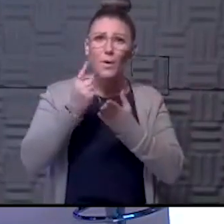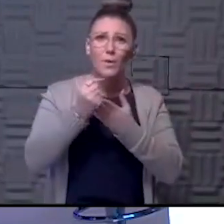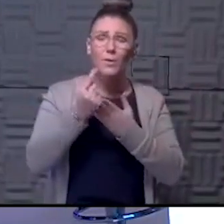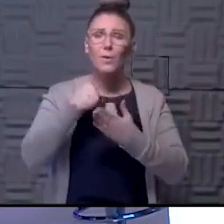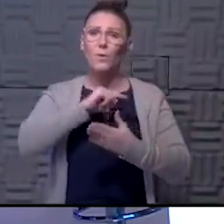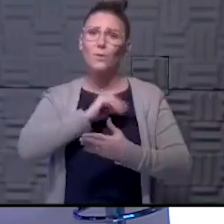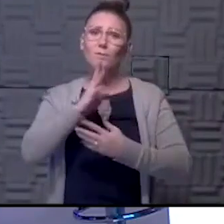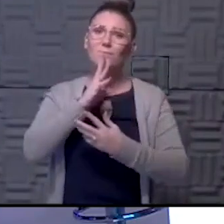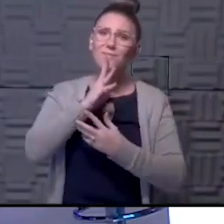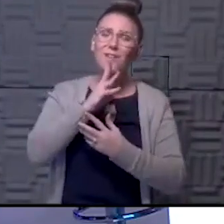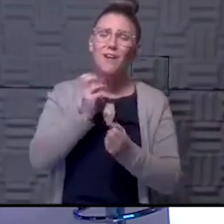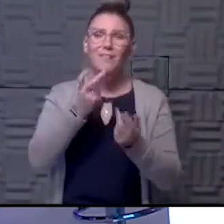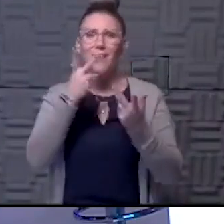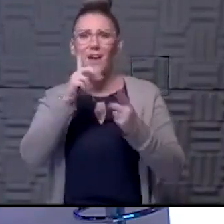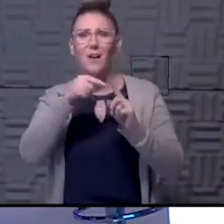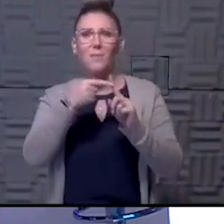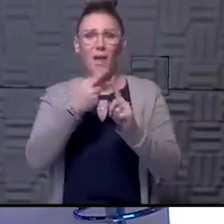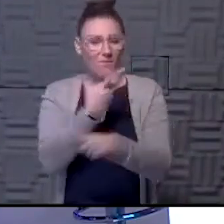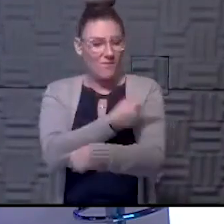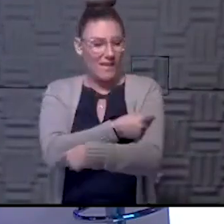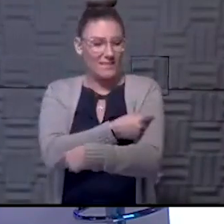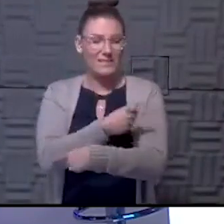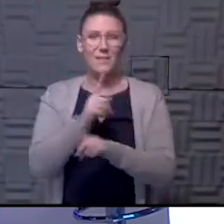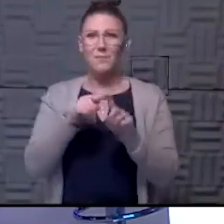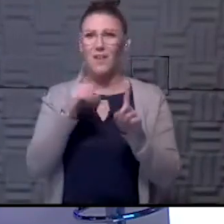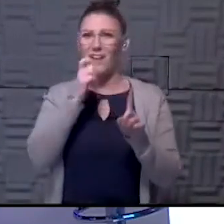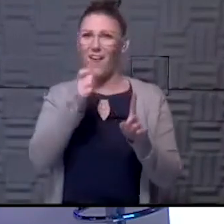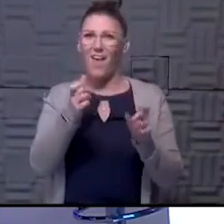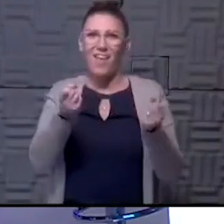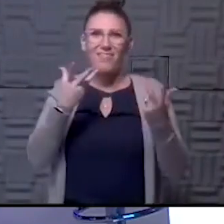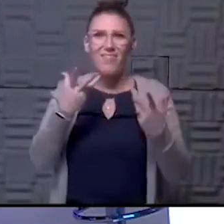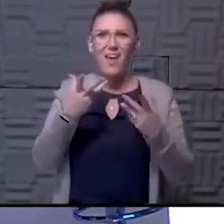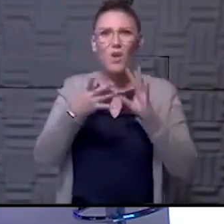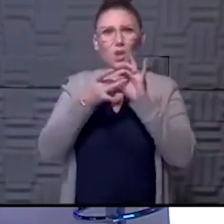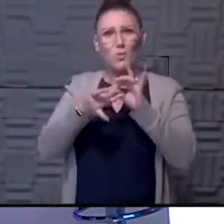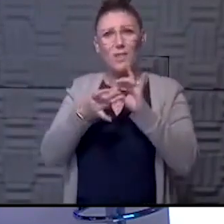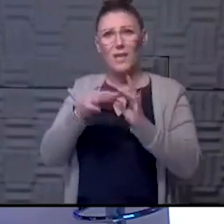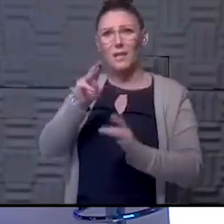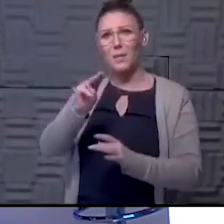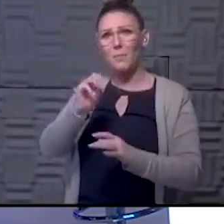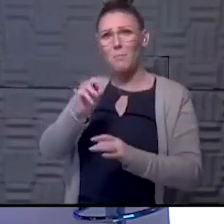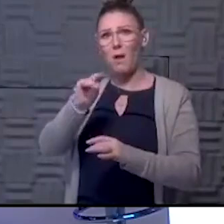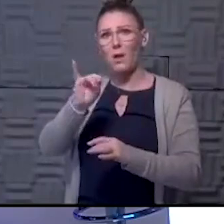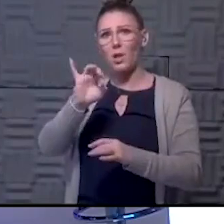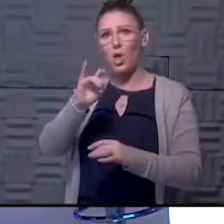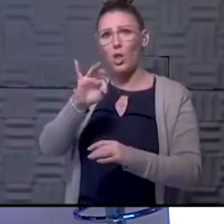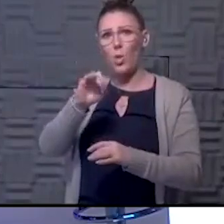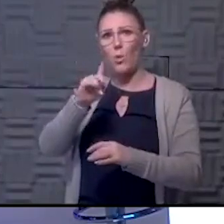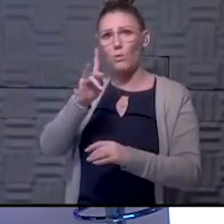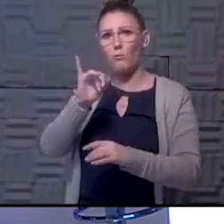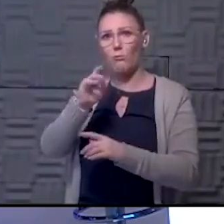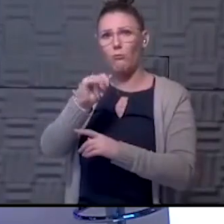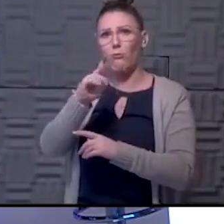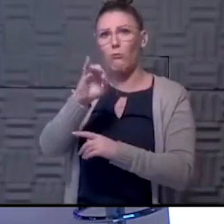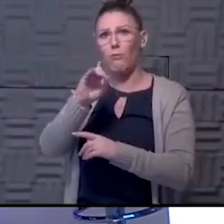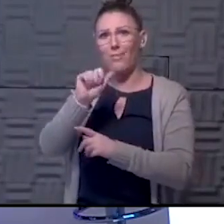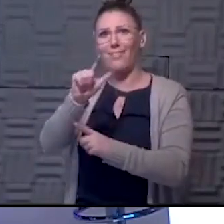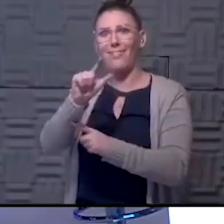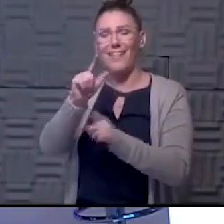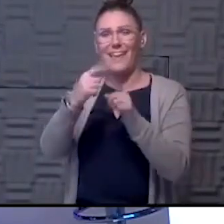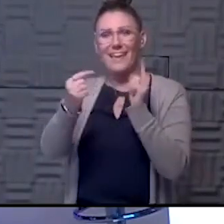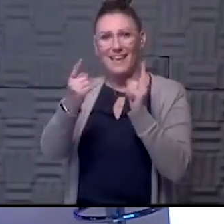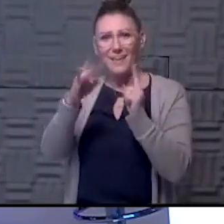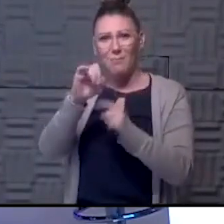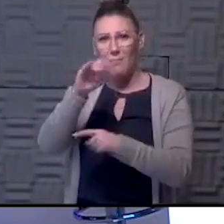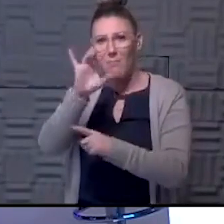much about vaccine, we just don't talk as much about monoclonal antibody therapy. But I've been so impressed, at least in the patients I've got, how much better they were